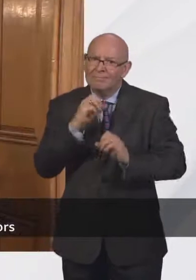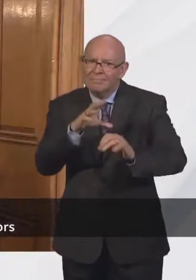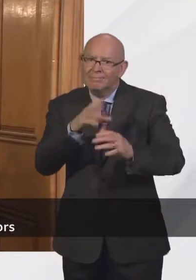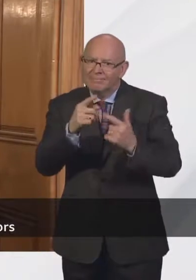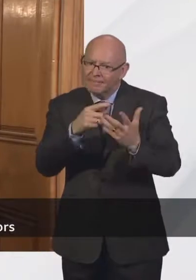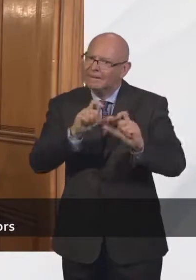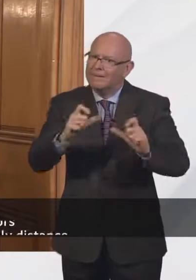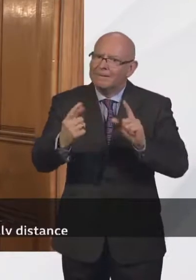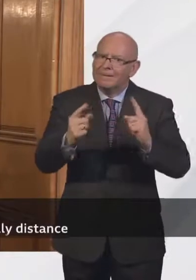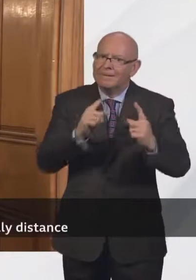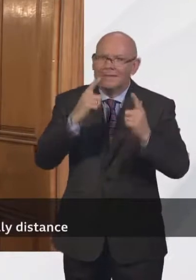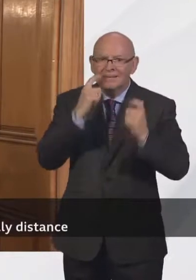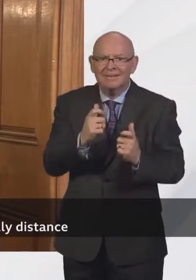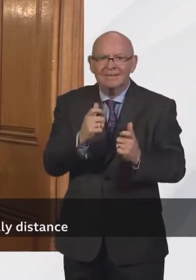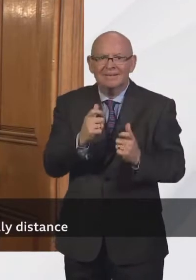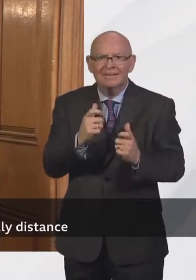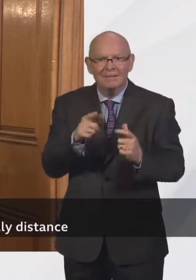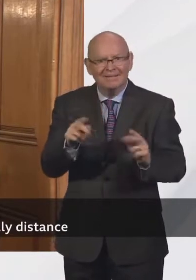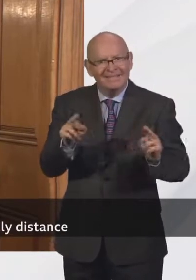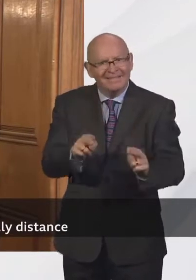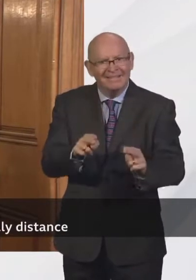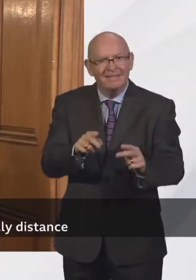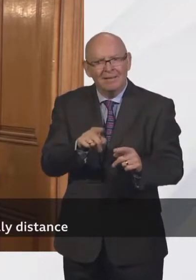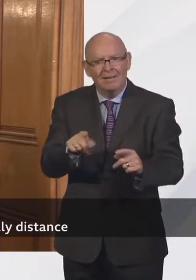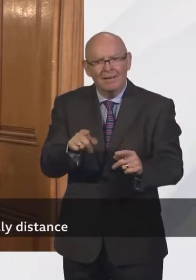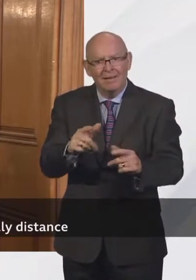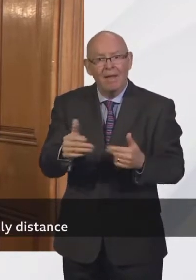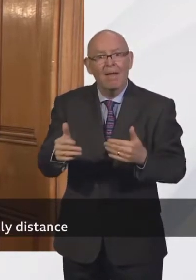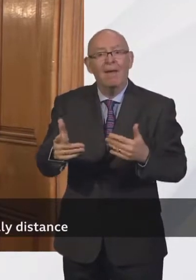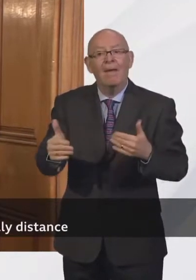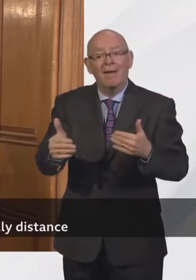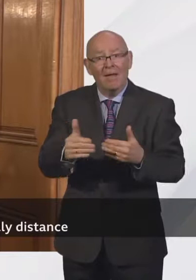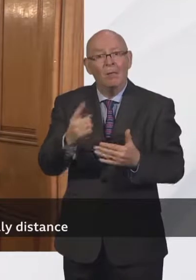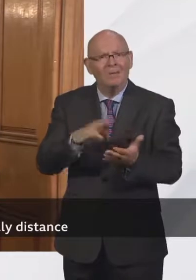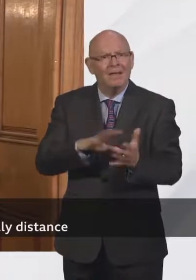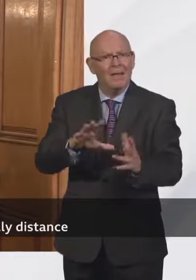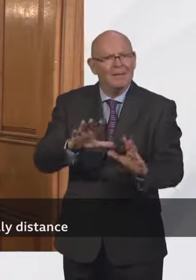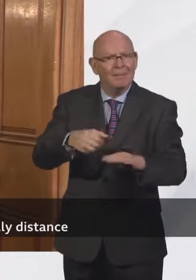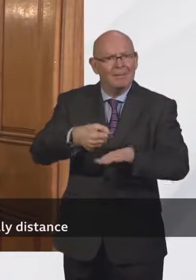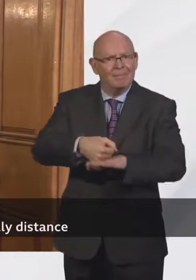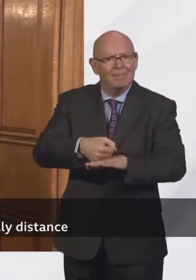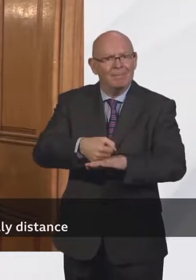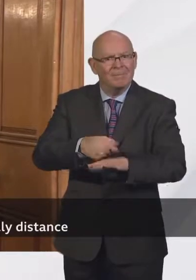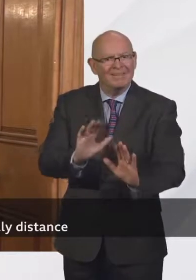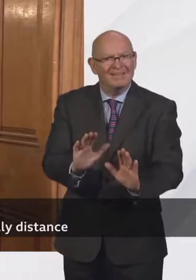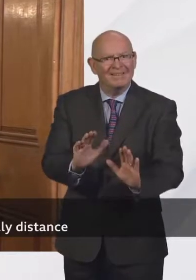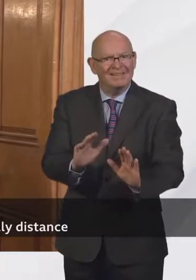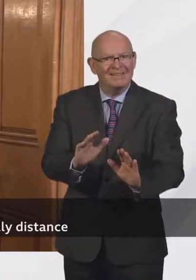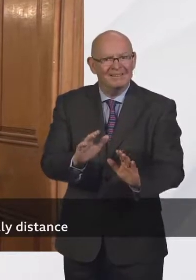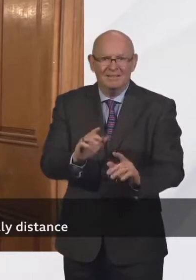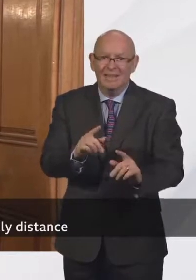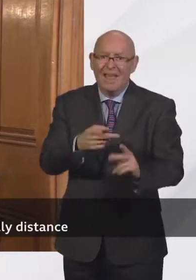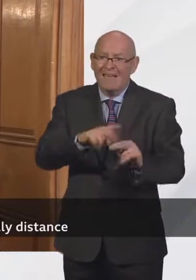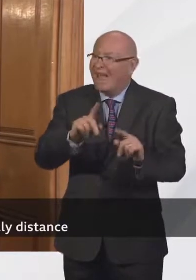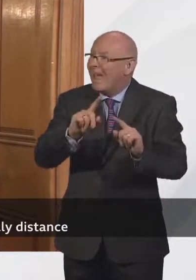necessity for progressing with caution, which is what I'm recommending. On the 4 nations, look, all 4 CMOs, all 4